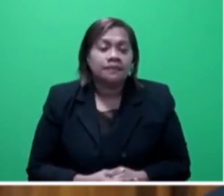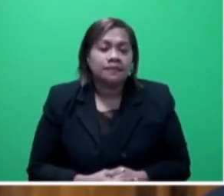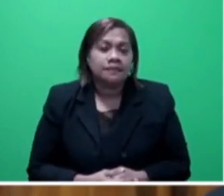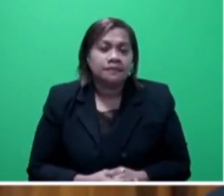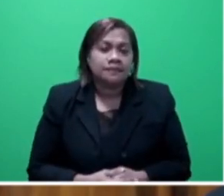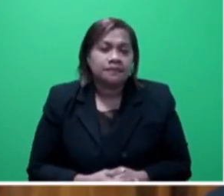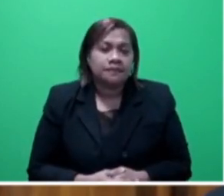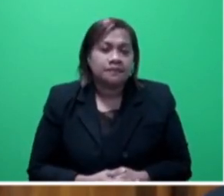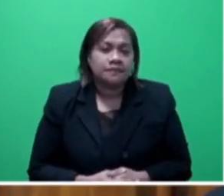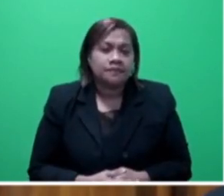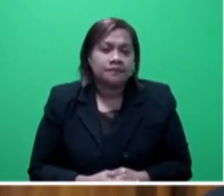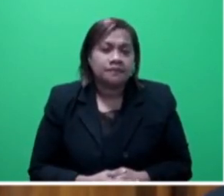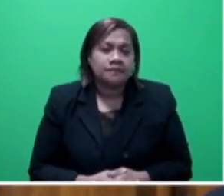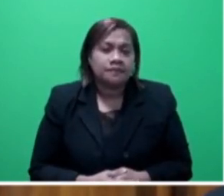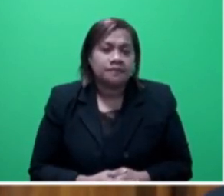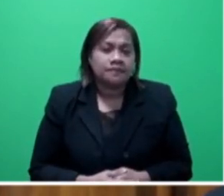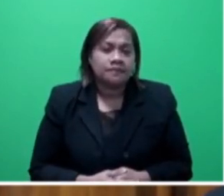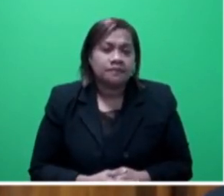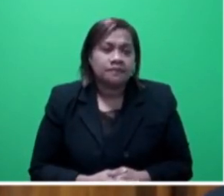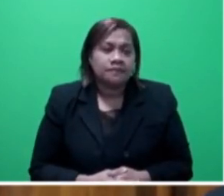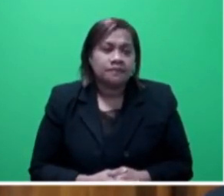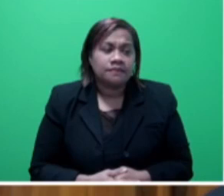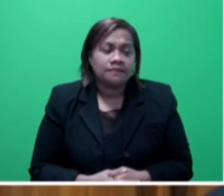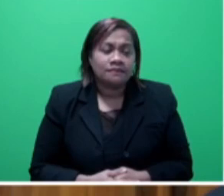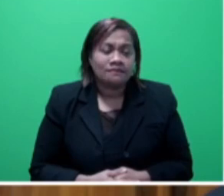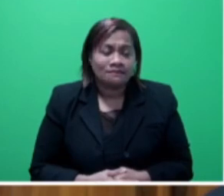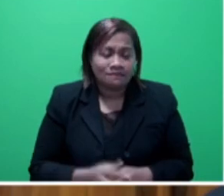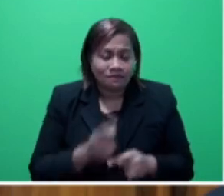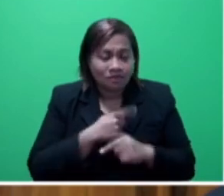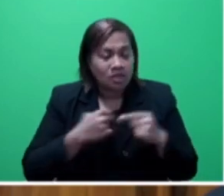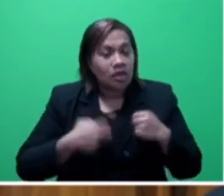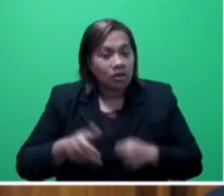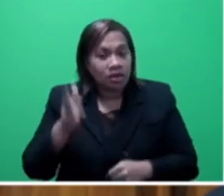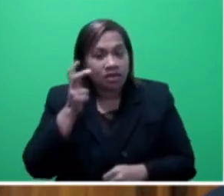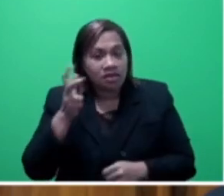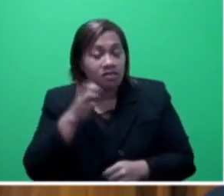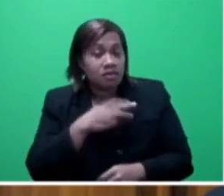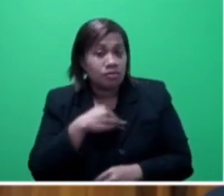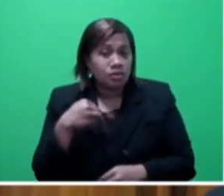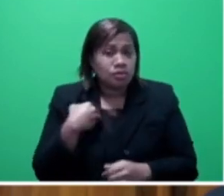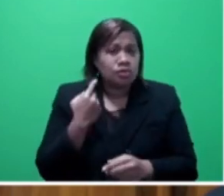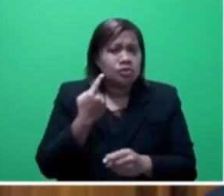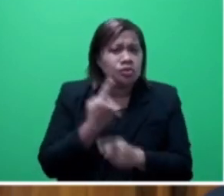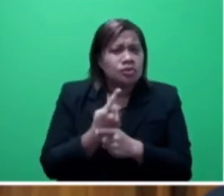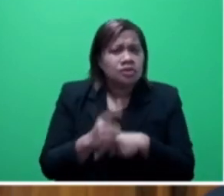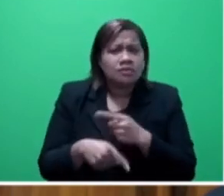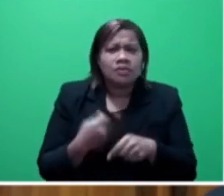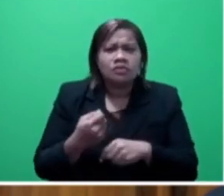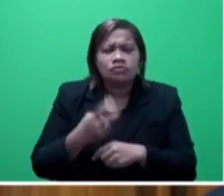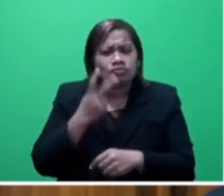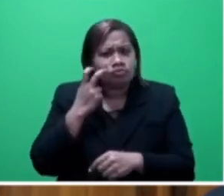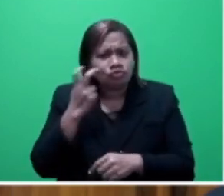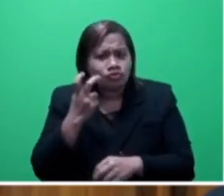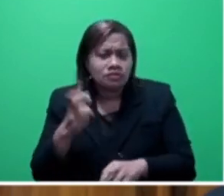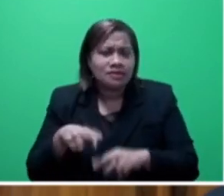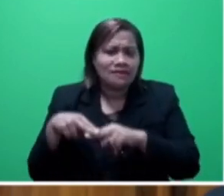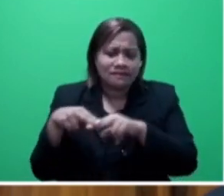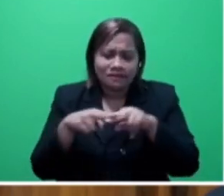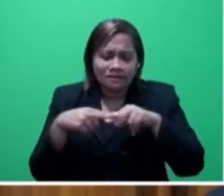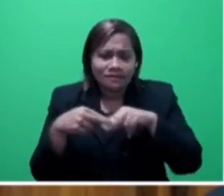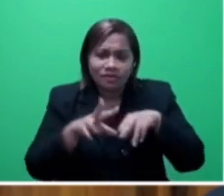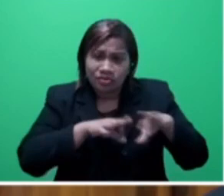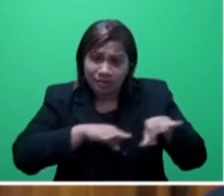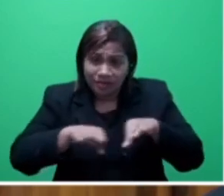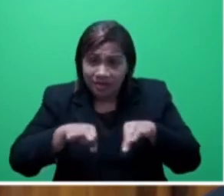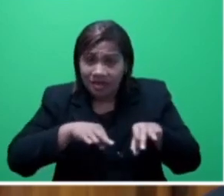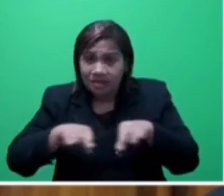that we hear the ministry talk about the Tourism Fiji's plan, the tourism